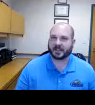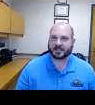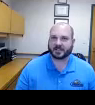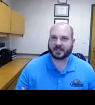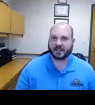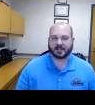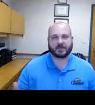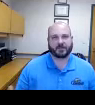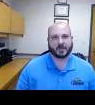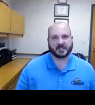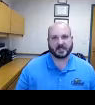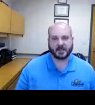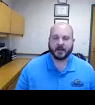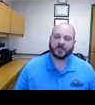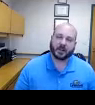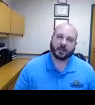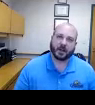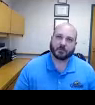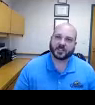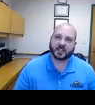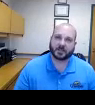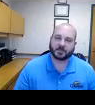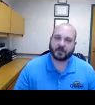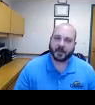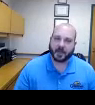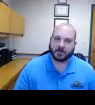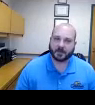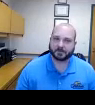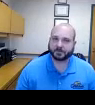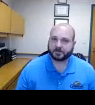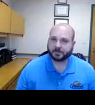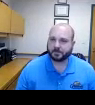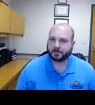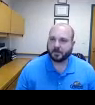but vaccines at clinics, pharmacies, and other outreach centers throughout the county.